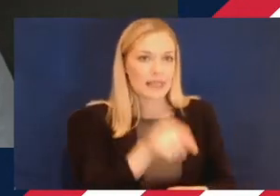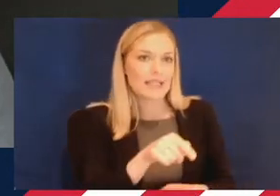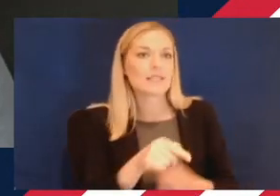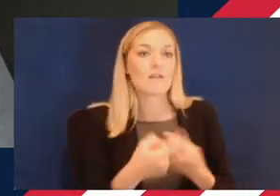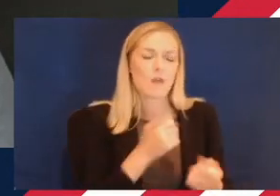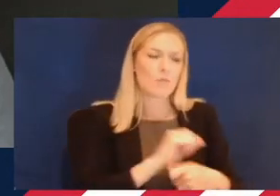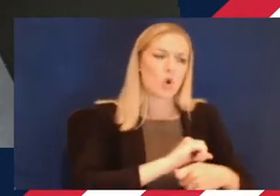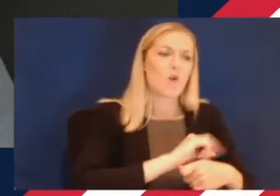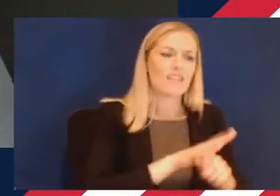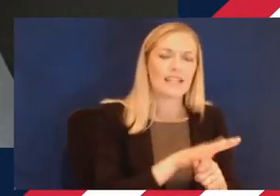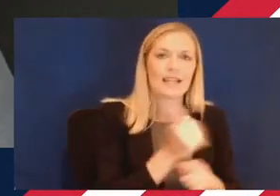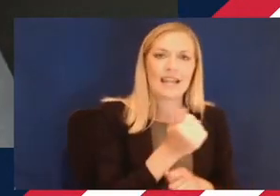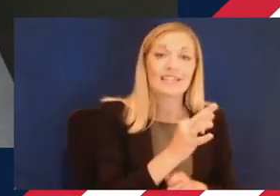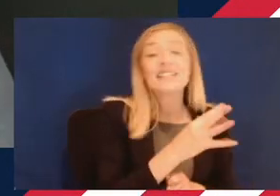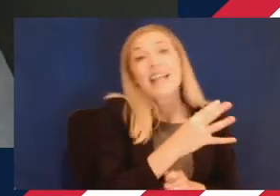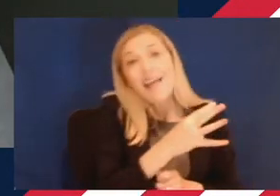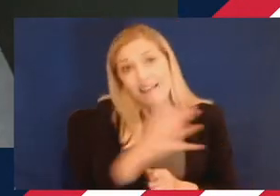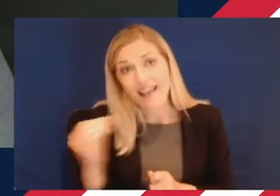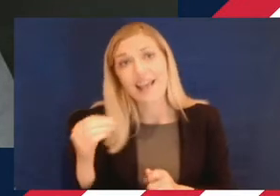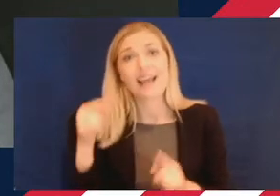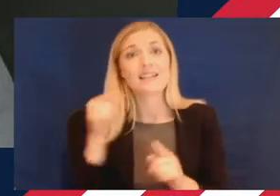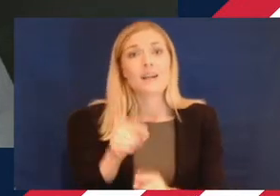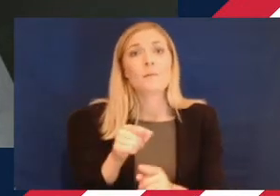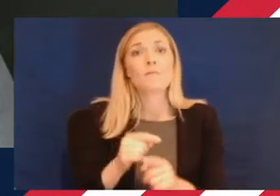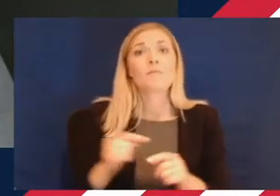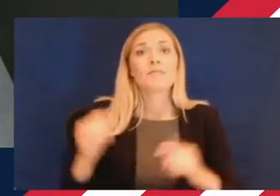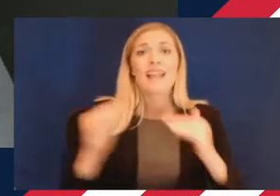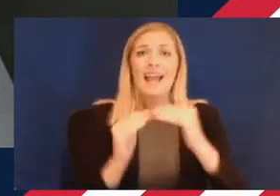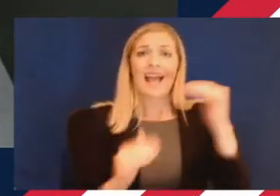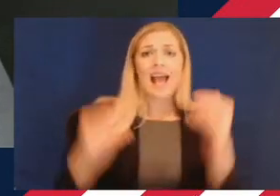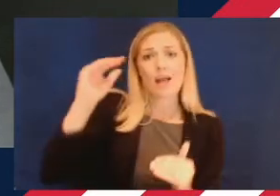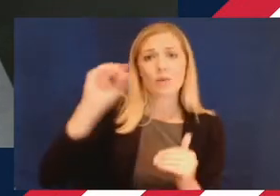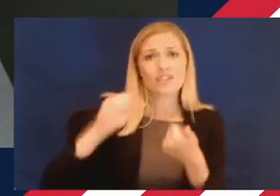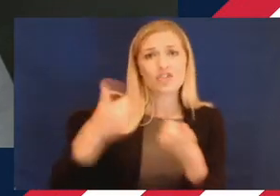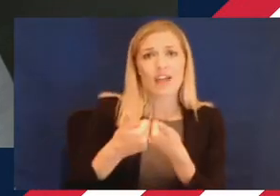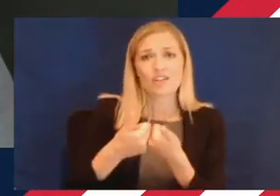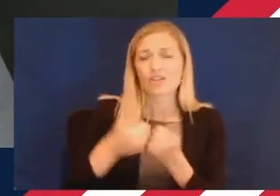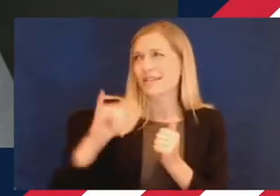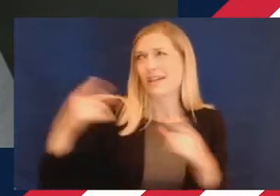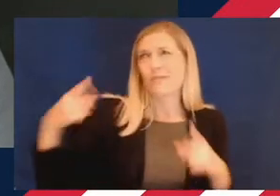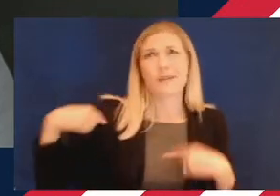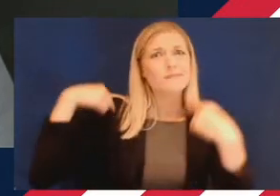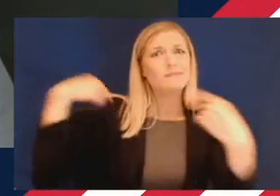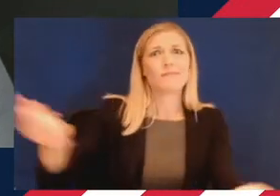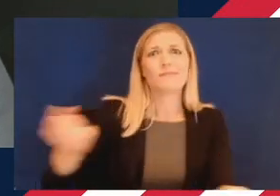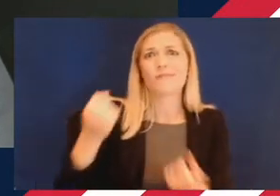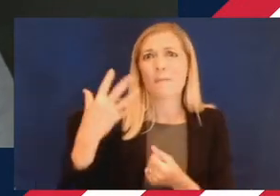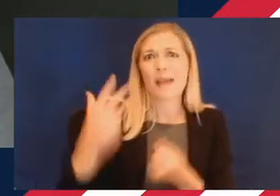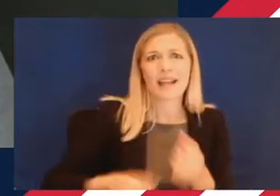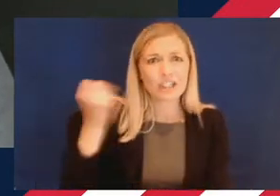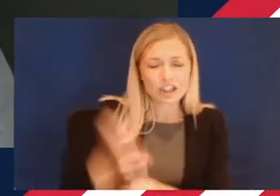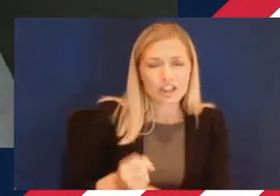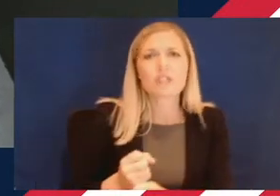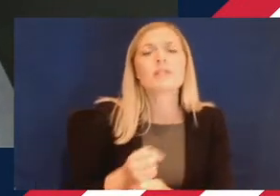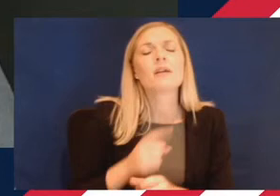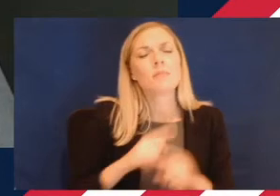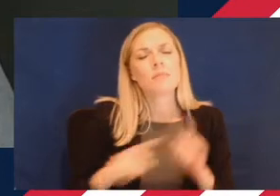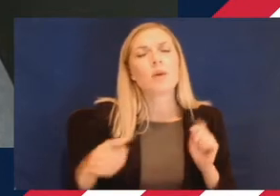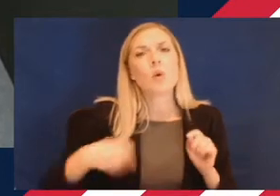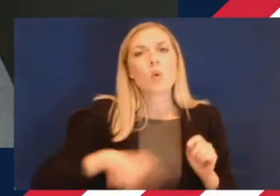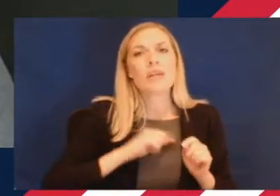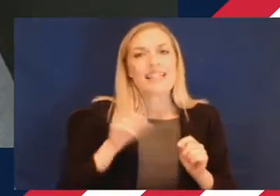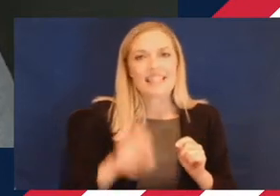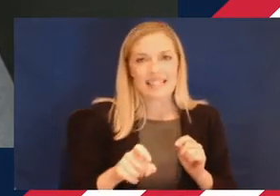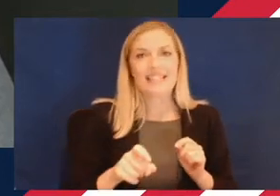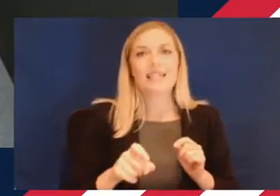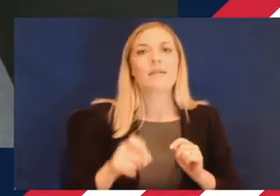equity challenges that have plagued us for generations. Let us make choices to bring about a new day that our students deserve. The best pathway in making